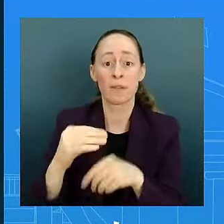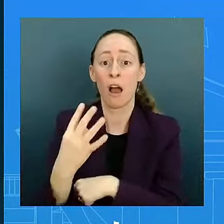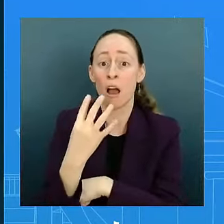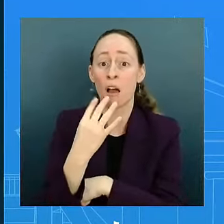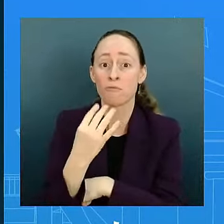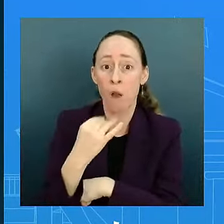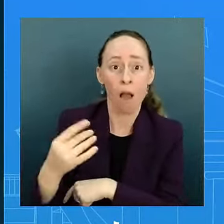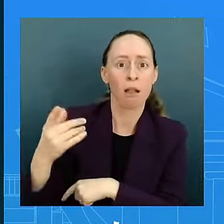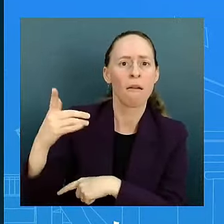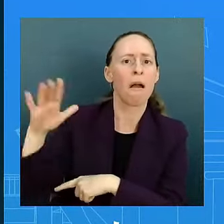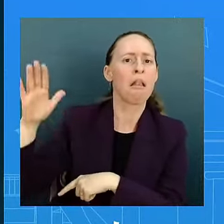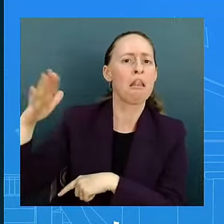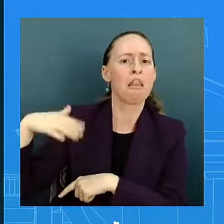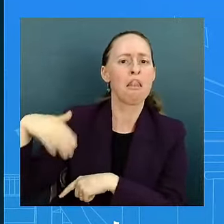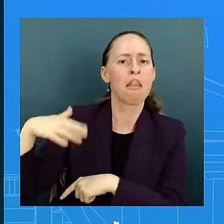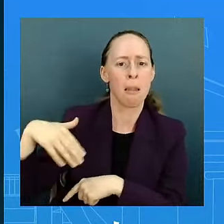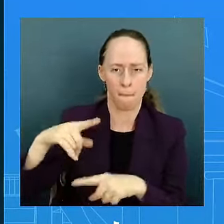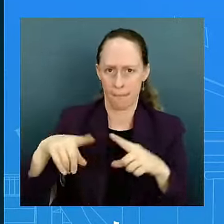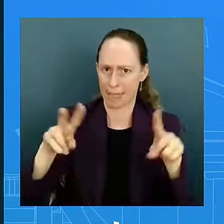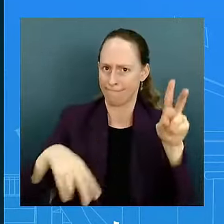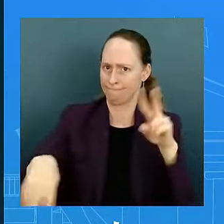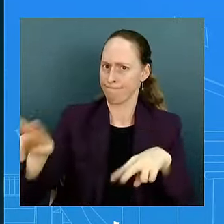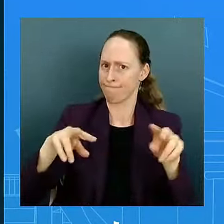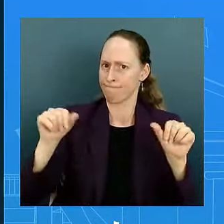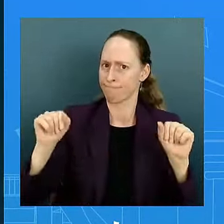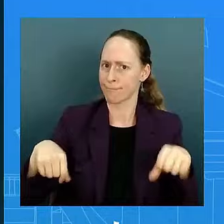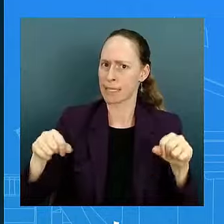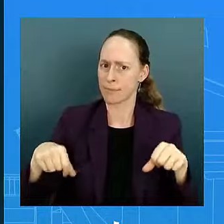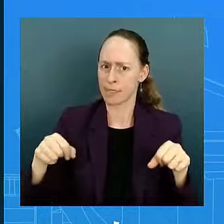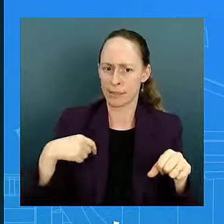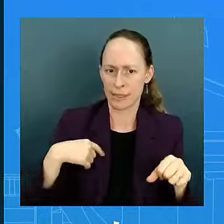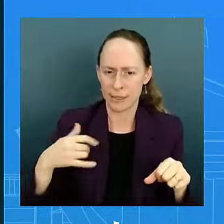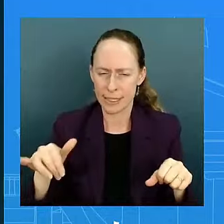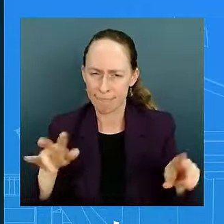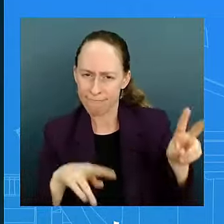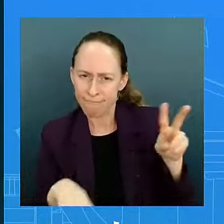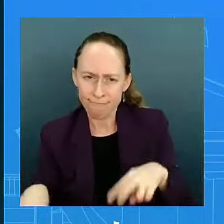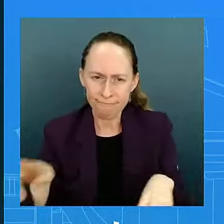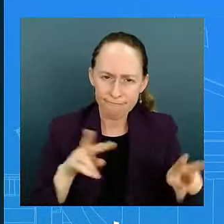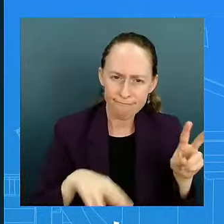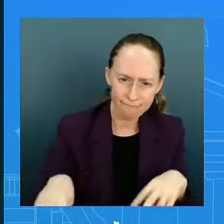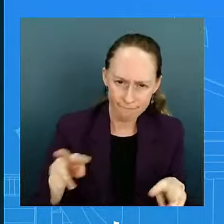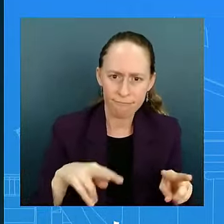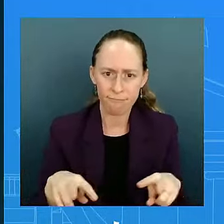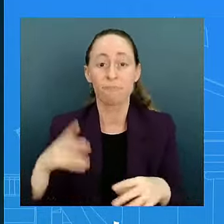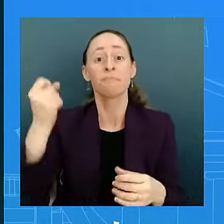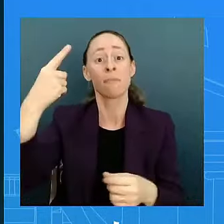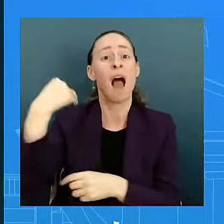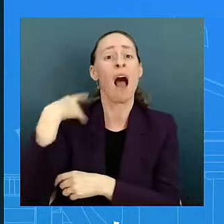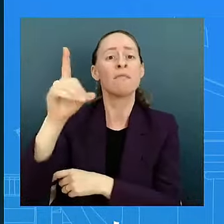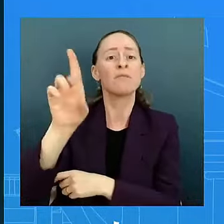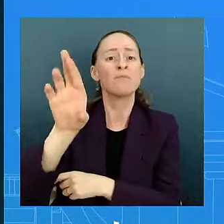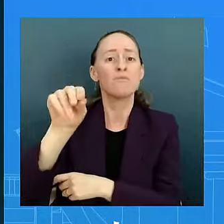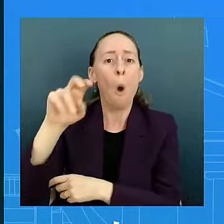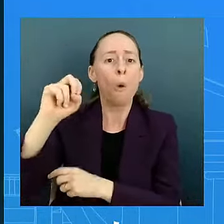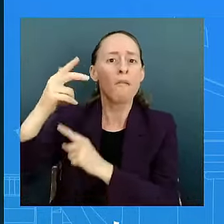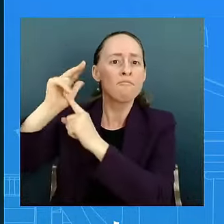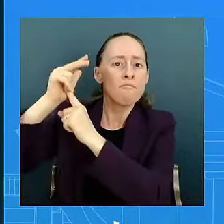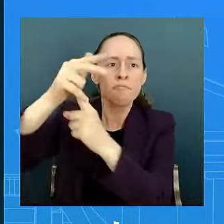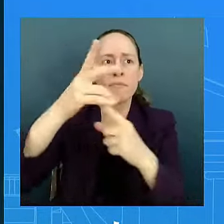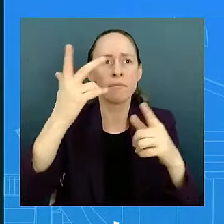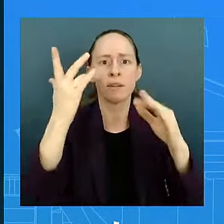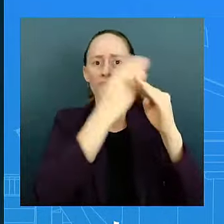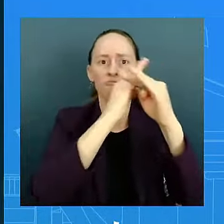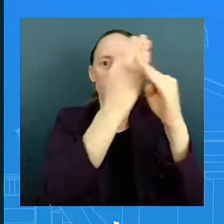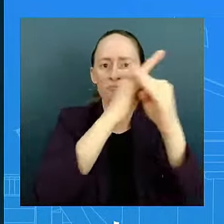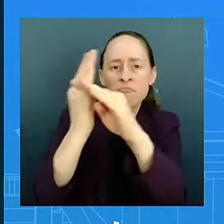by the increase in violence, including the firing drones by Hezbollah into Israel. And we're going to continue to have those conversations to continue to try to